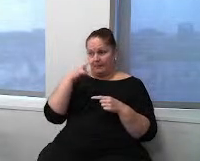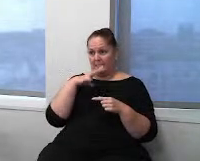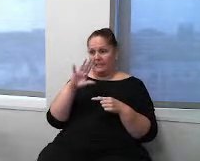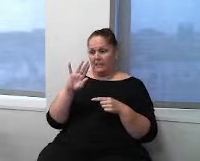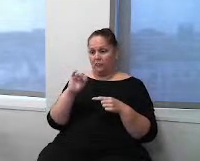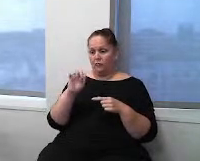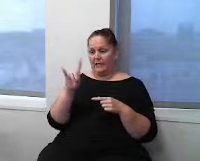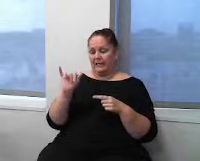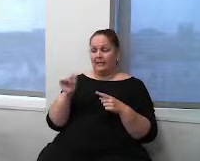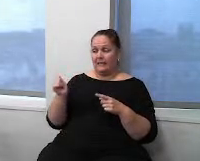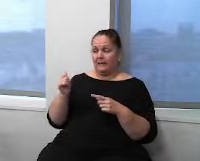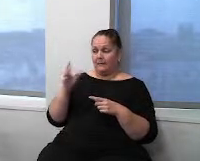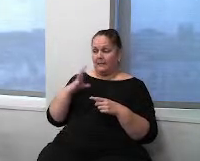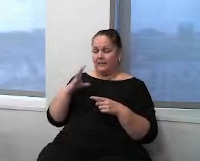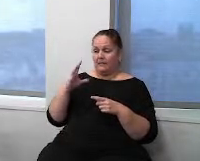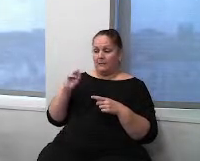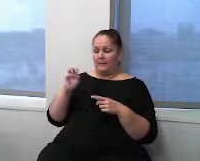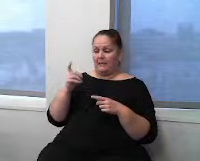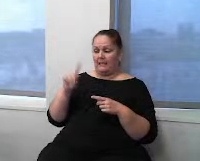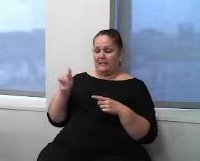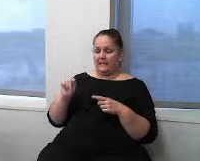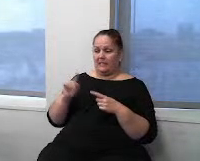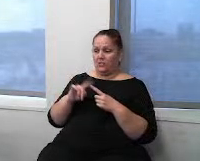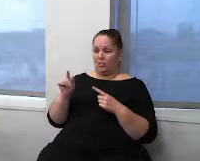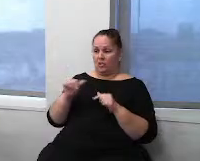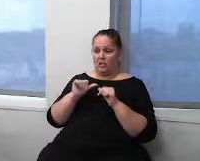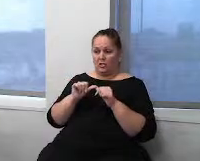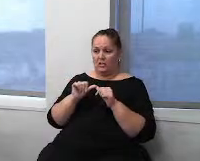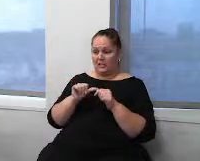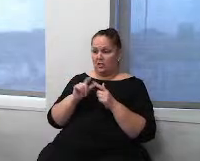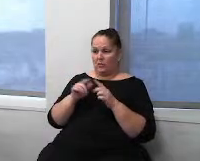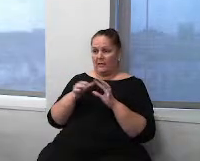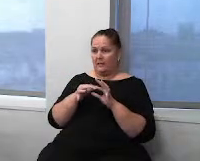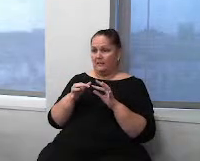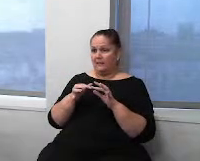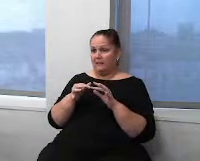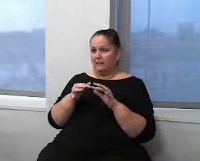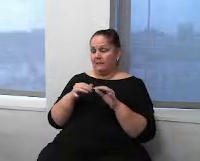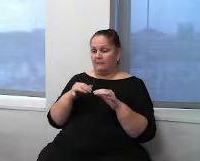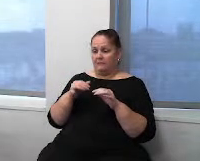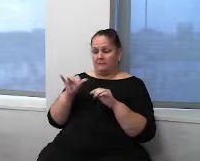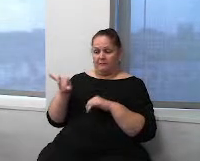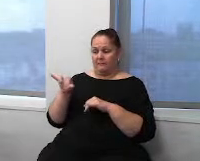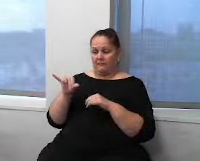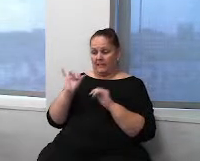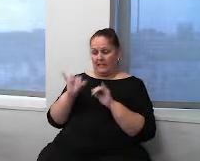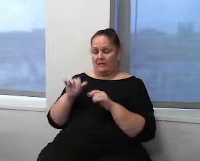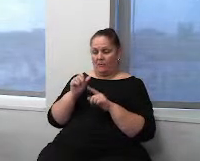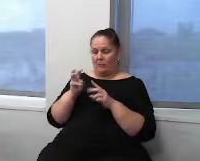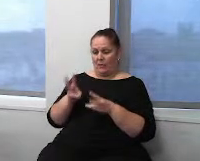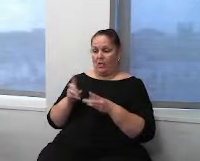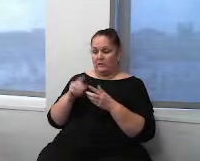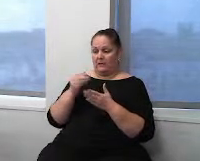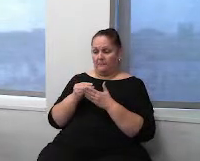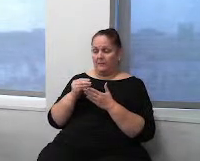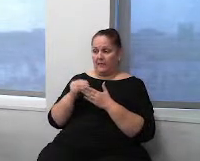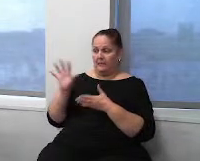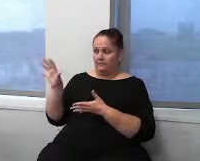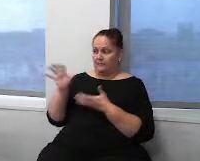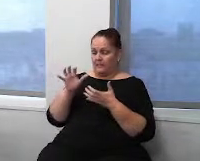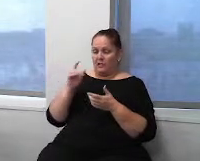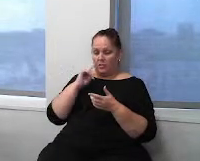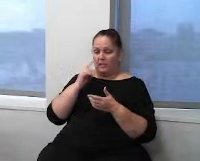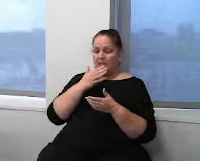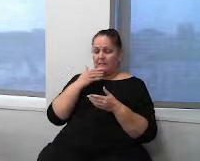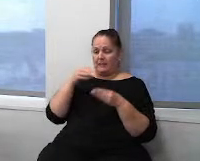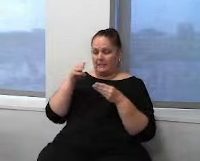sounds like to me, Mr. Brady, Mr. Melendez, is you're going to continue in this state of affairs until either money